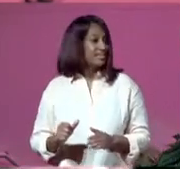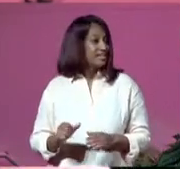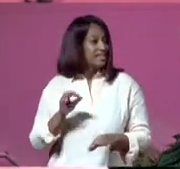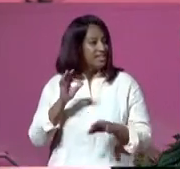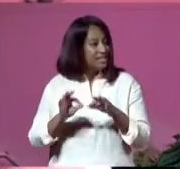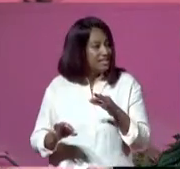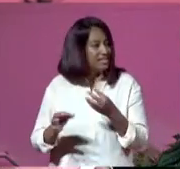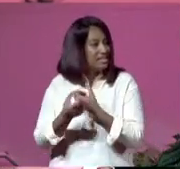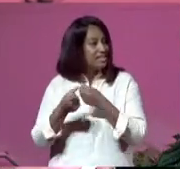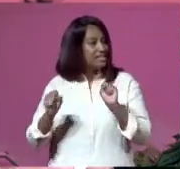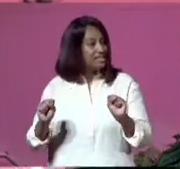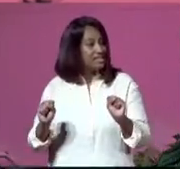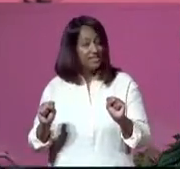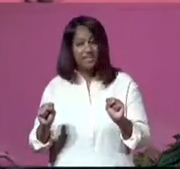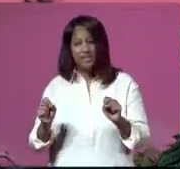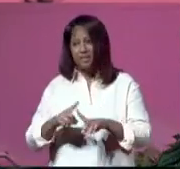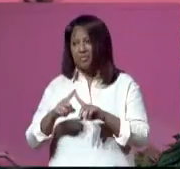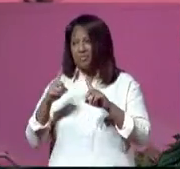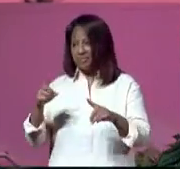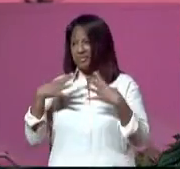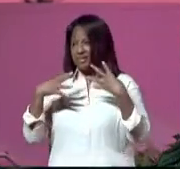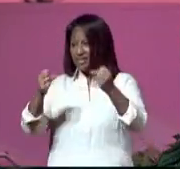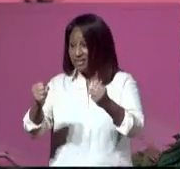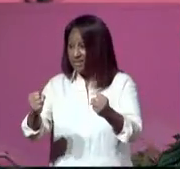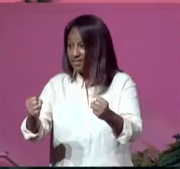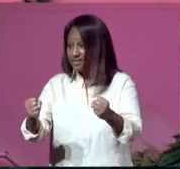to be fixed.